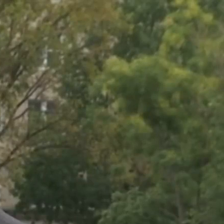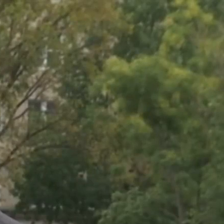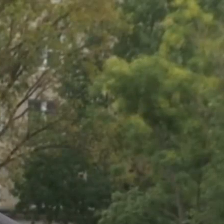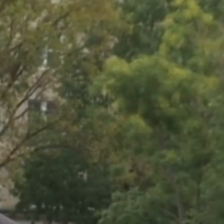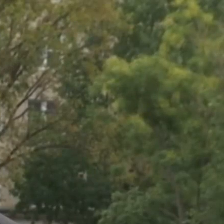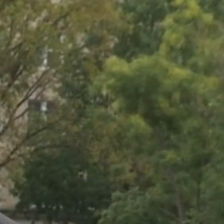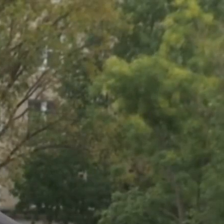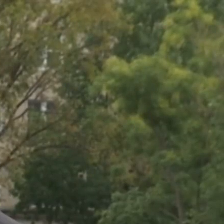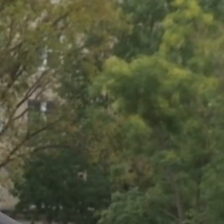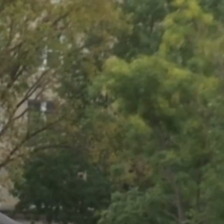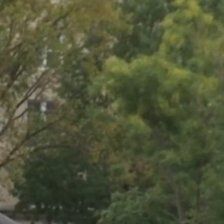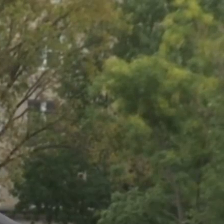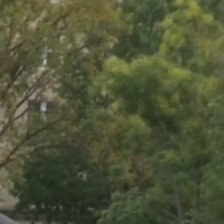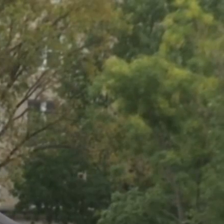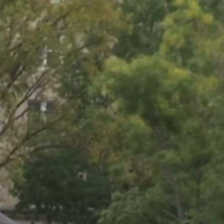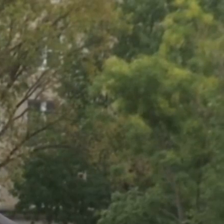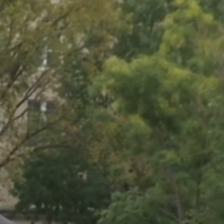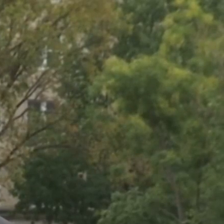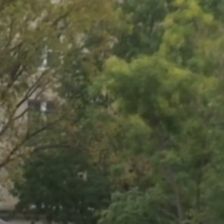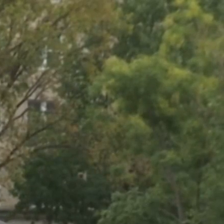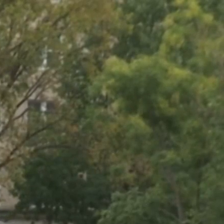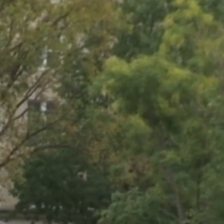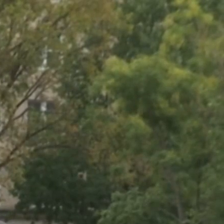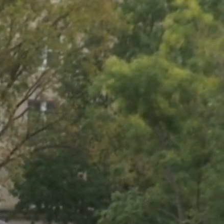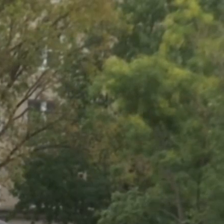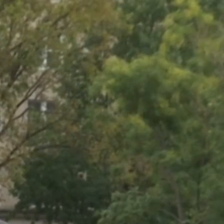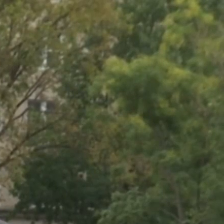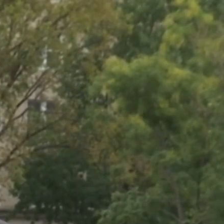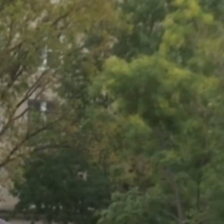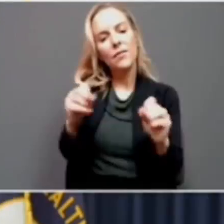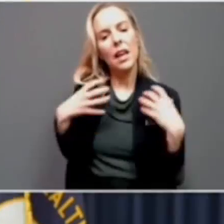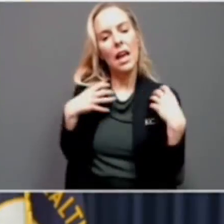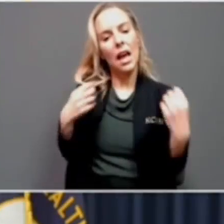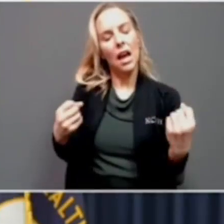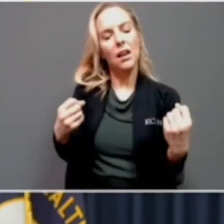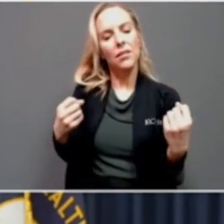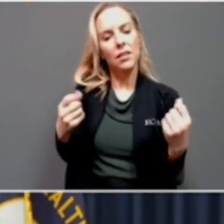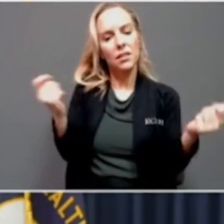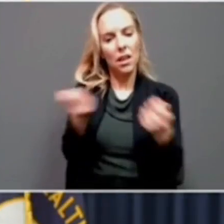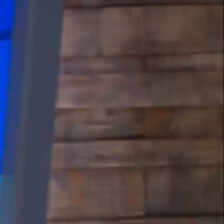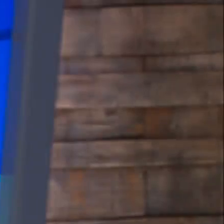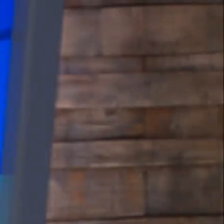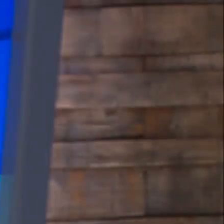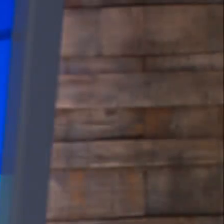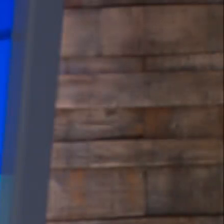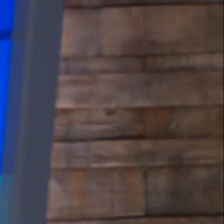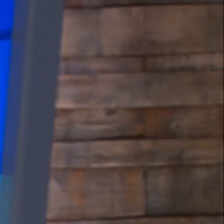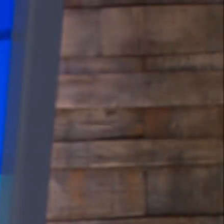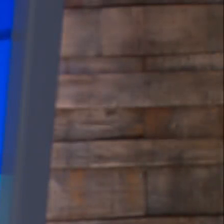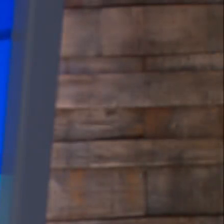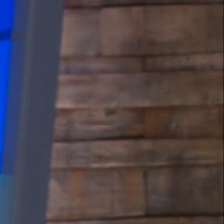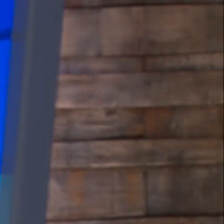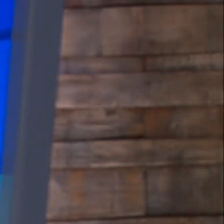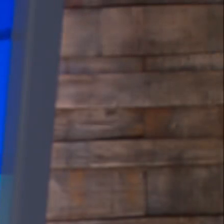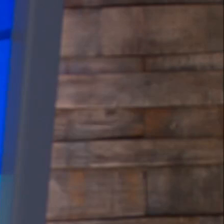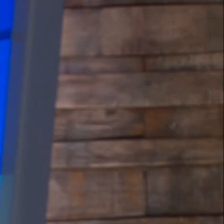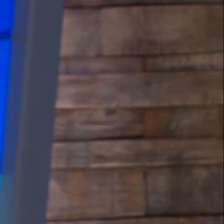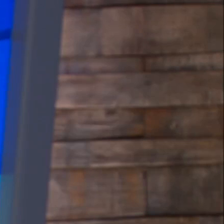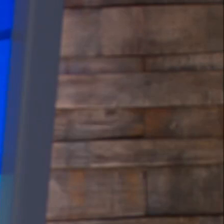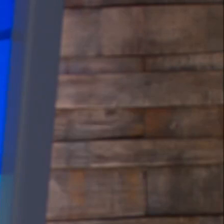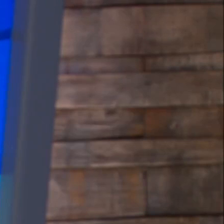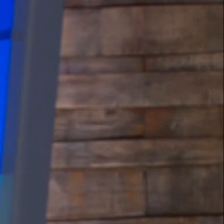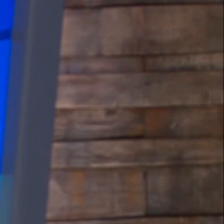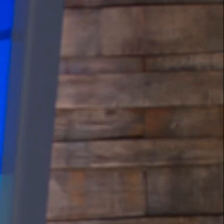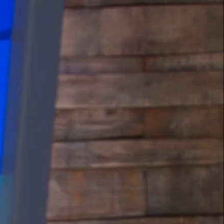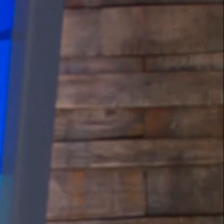of ethic laws in his run for governor. He said the Executive Branch Ethics Committee confirmed with him that for more